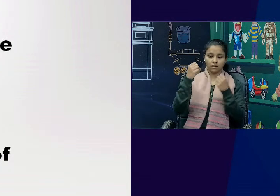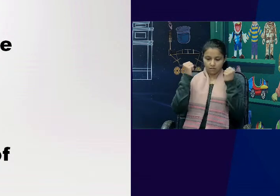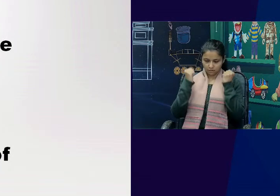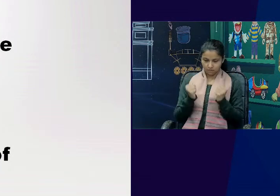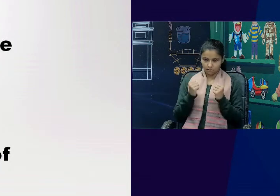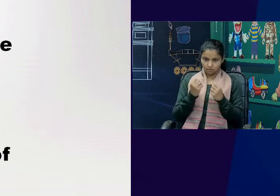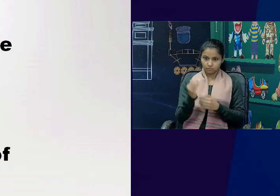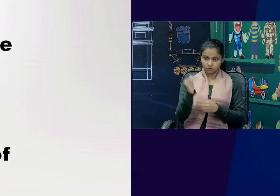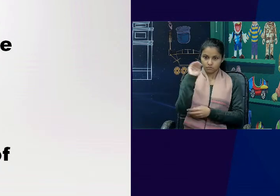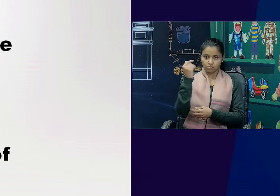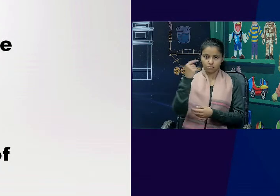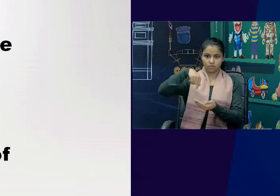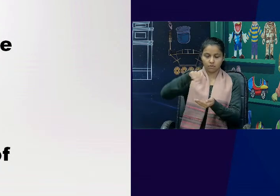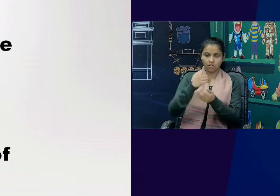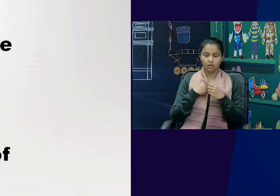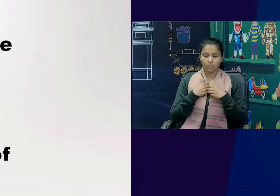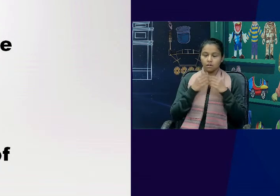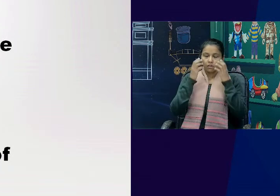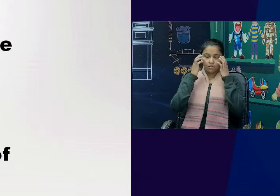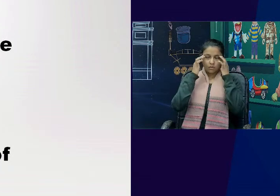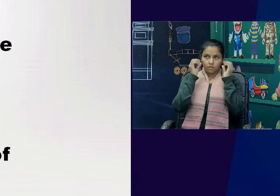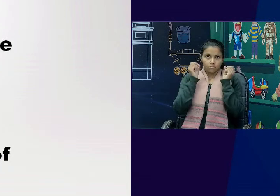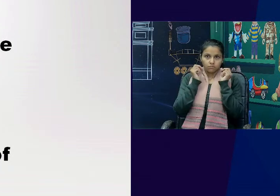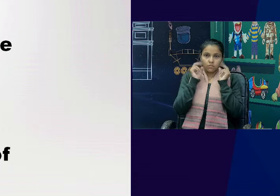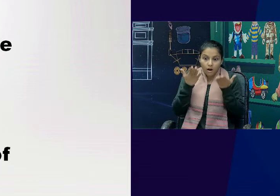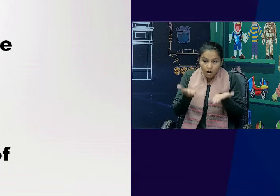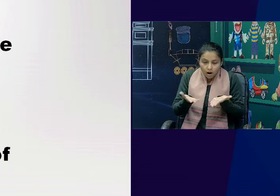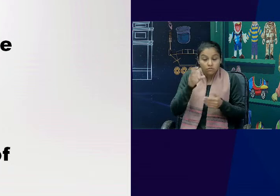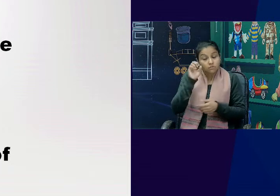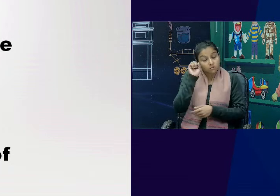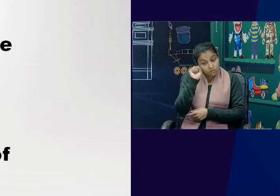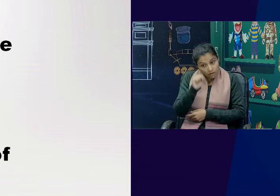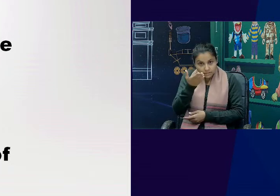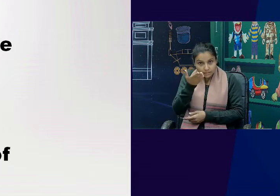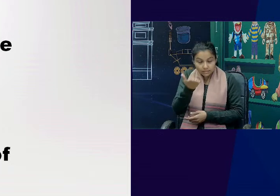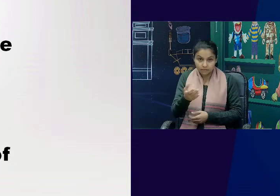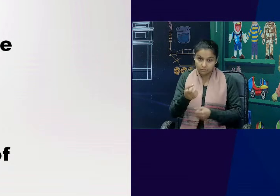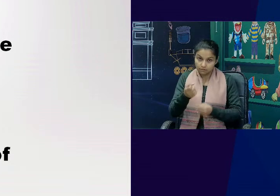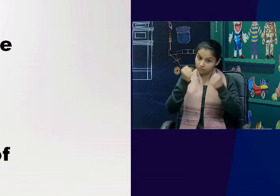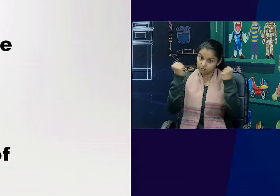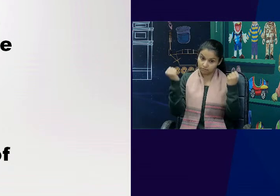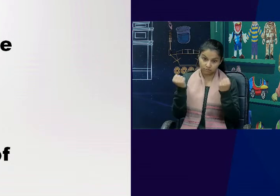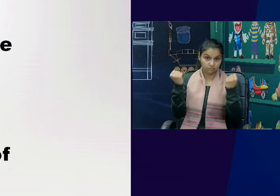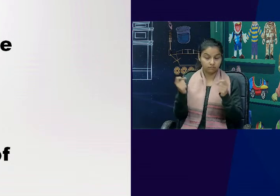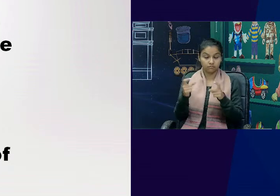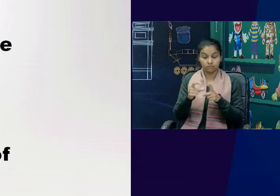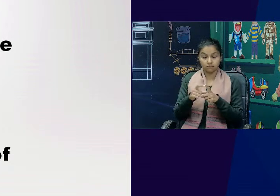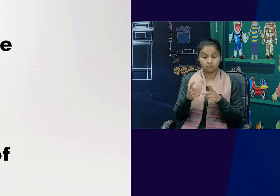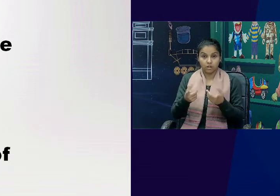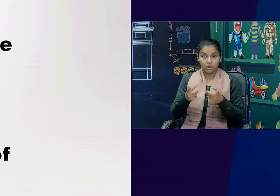of him made him realize that yes, there are things which need to be